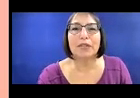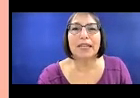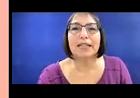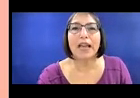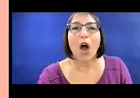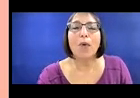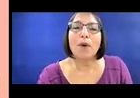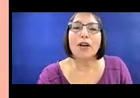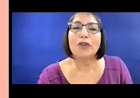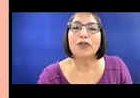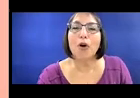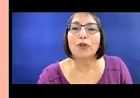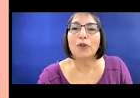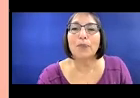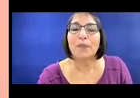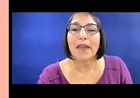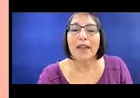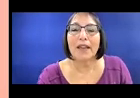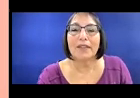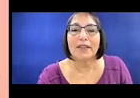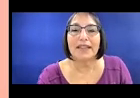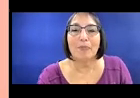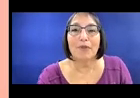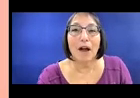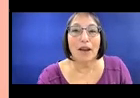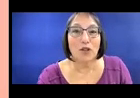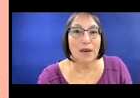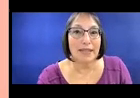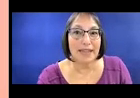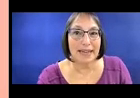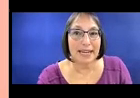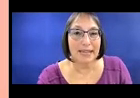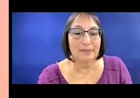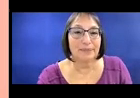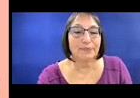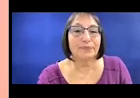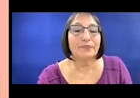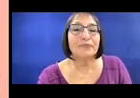student's needs. What I wanted to show you. Is an example of how I tweak the technique.